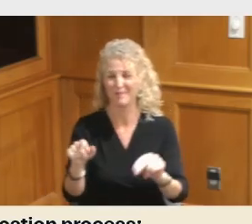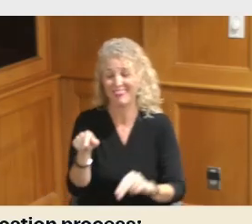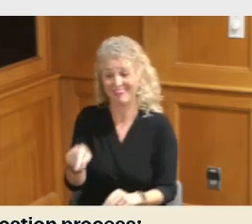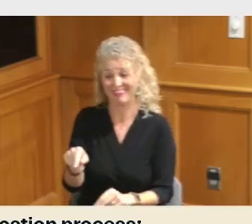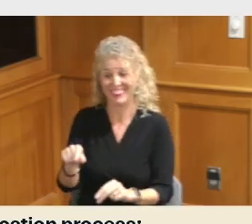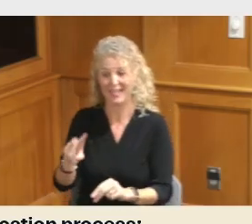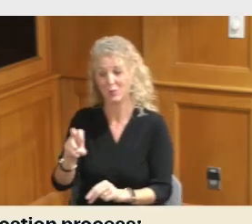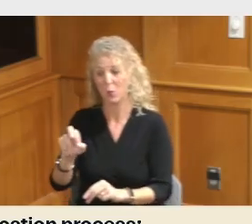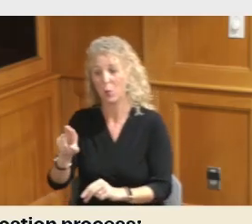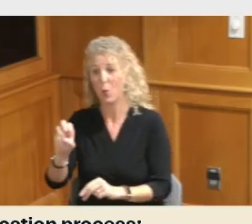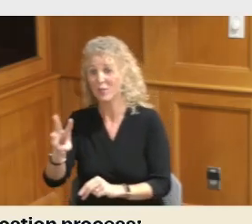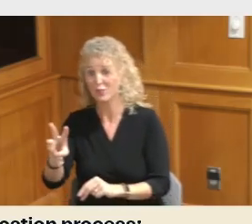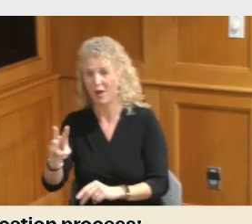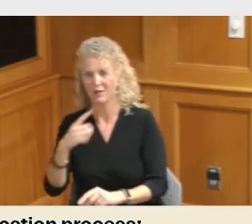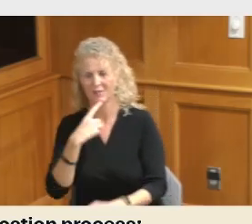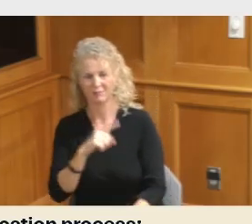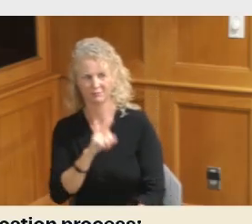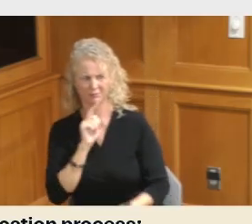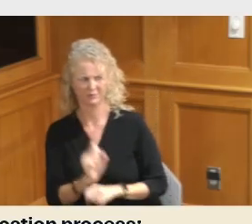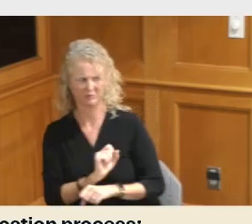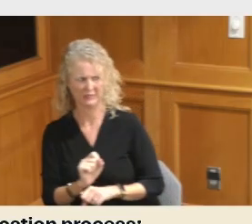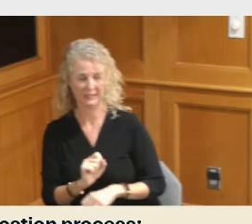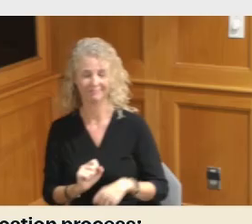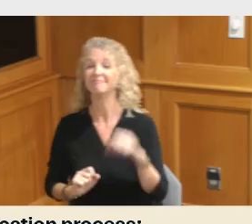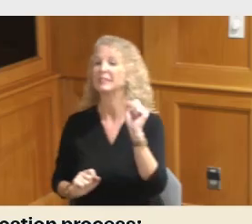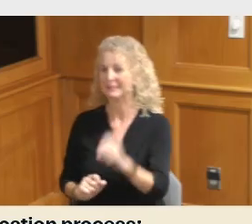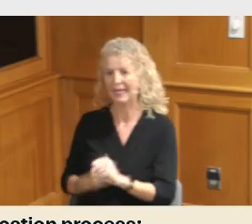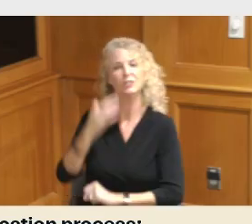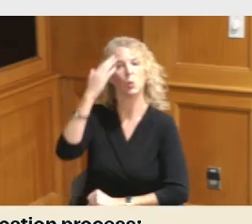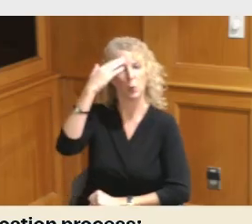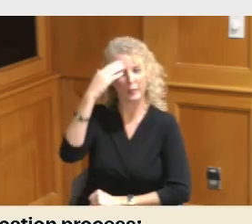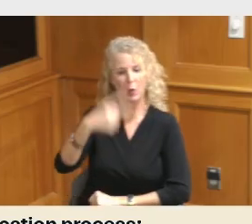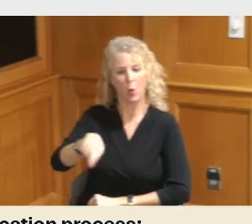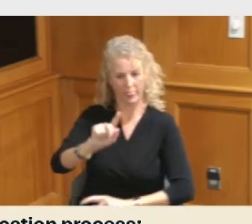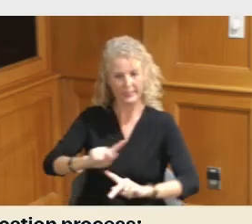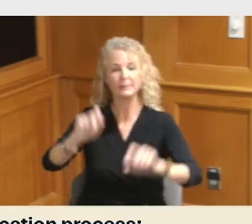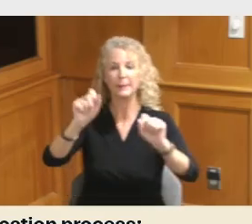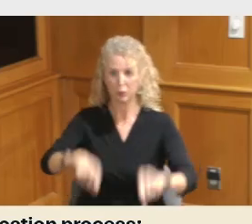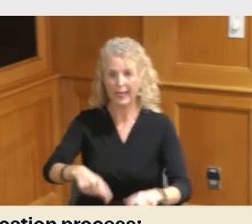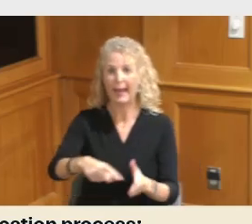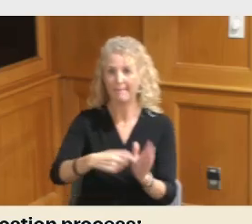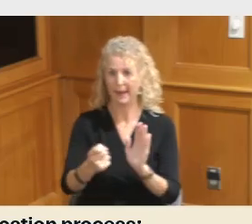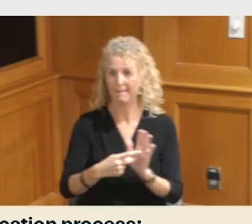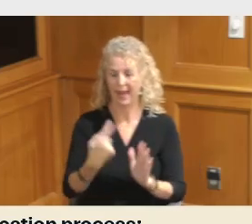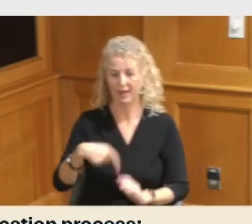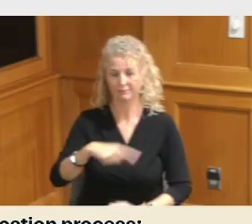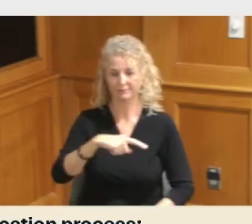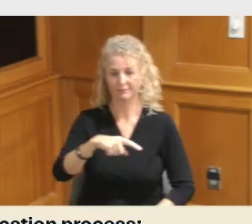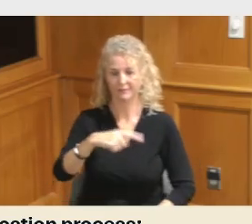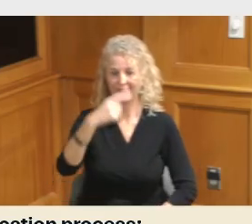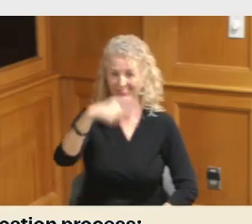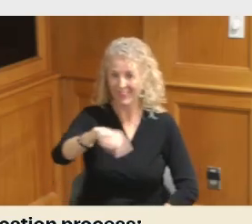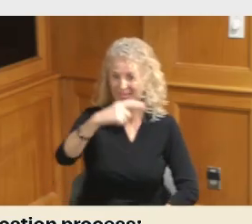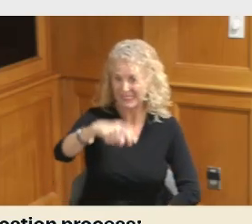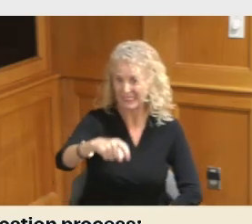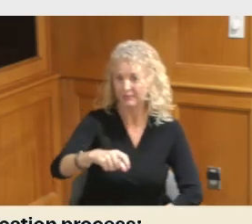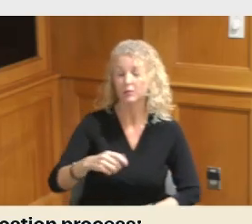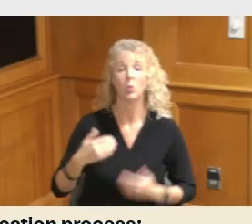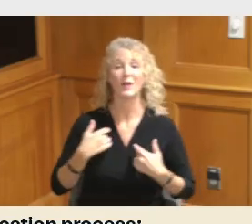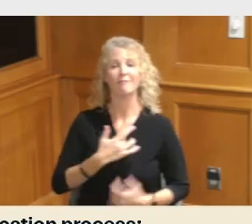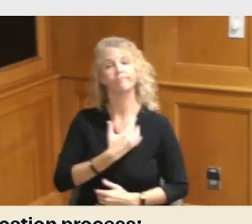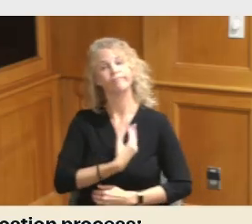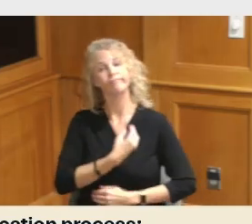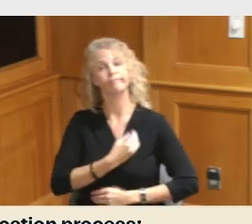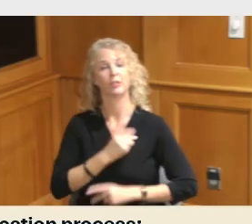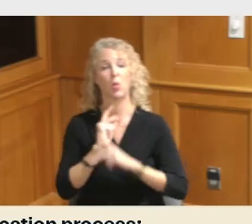really, 560? We said, yes, this is what we know, we can do this, we know this works, this is what our homeowners need. We also have a very generous